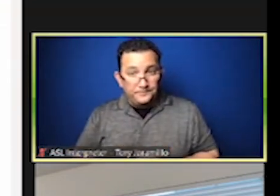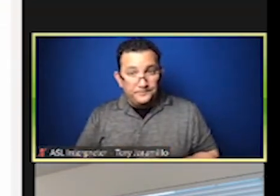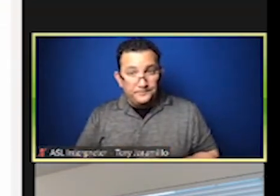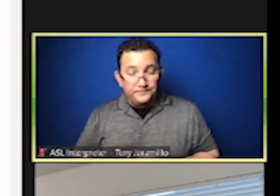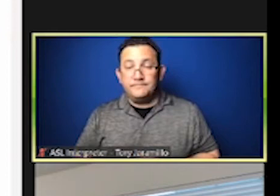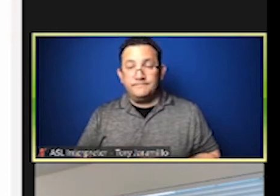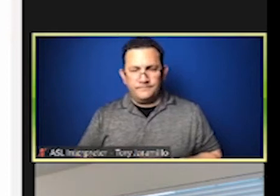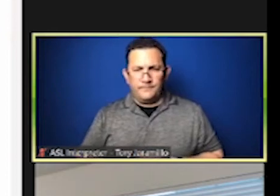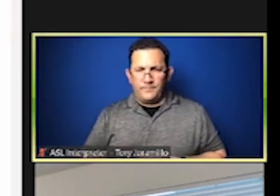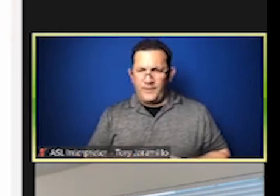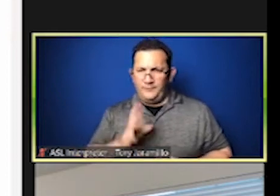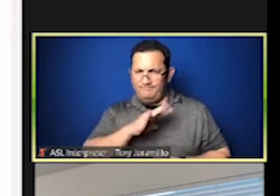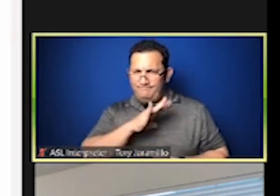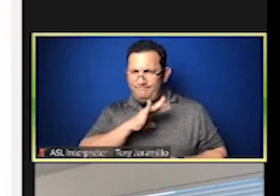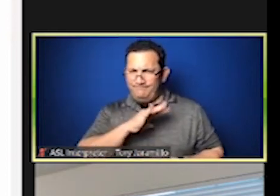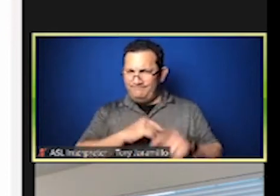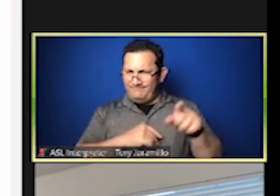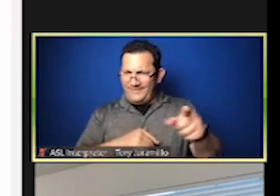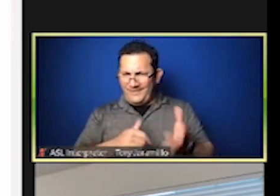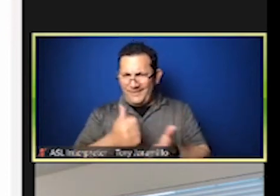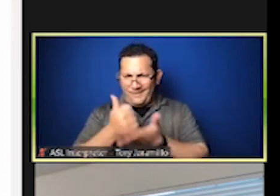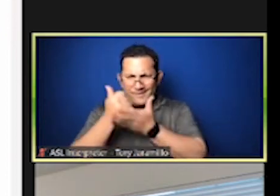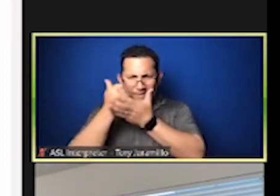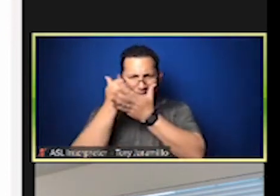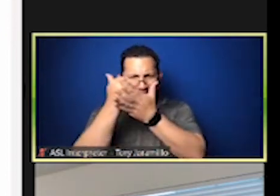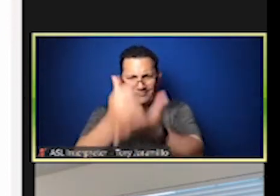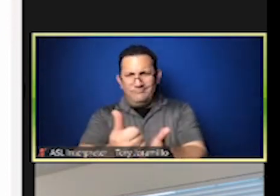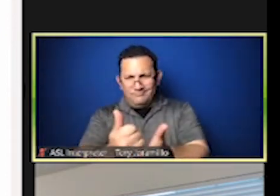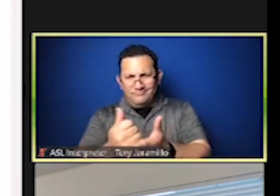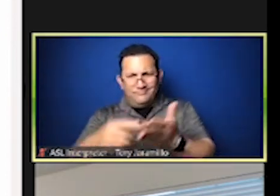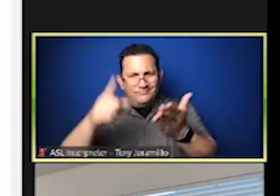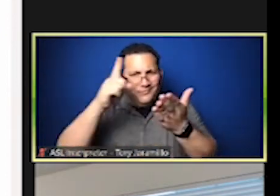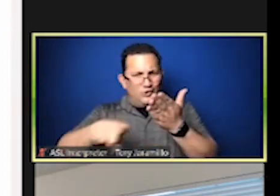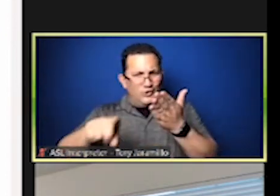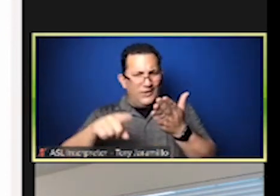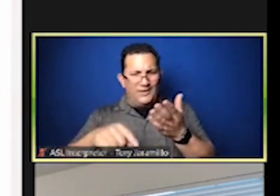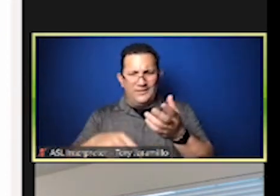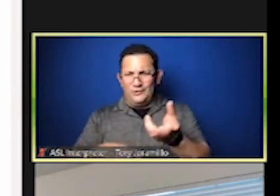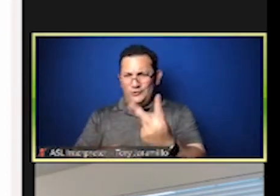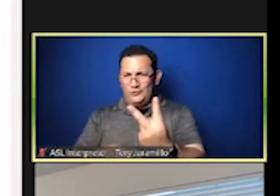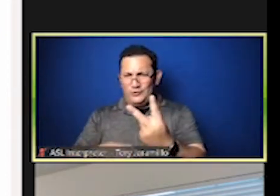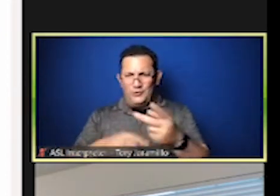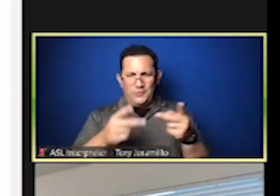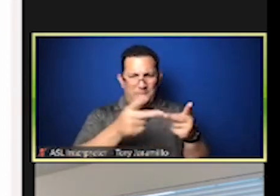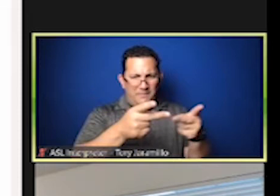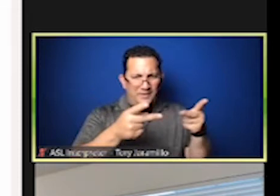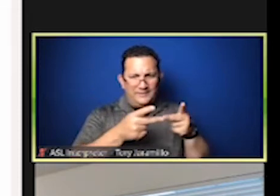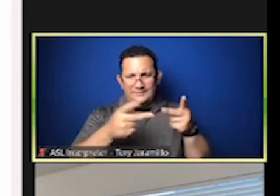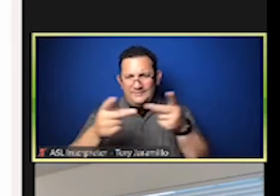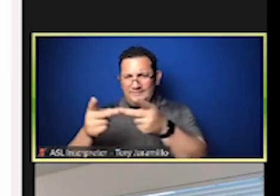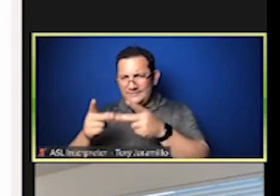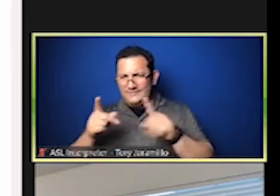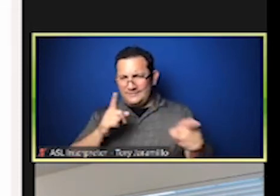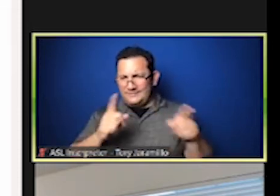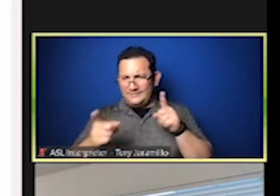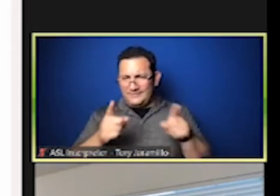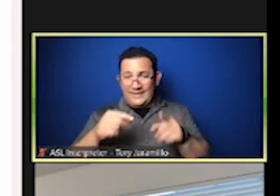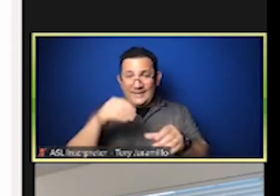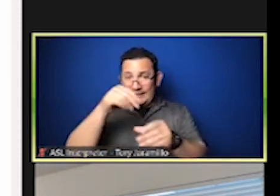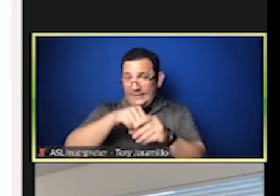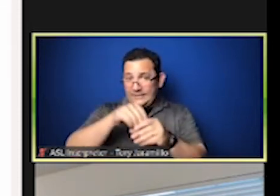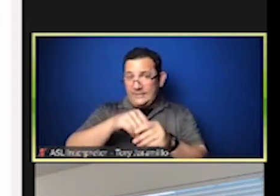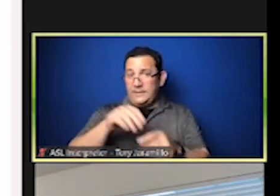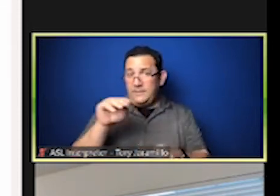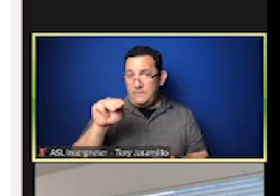So it's very helpful to always be checking these two places in Teams for each of your students' classes